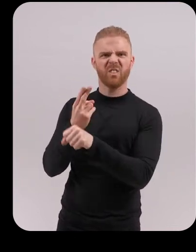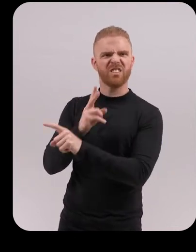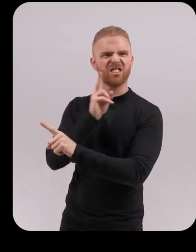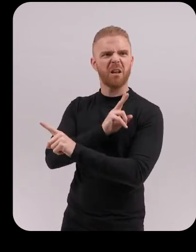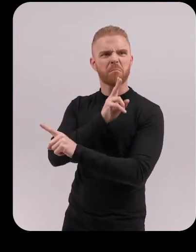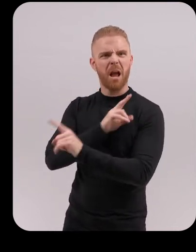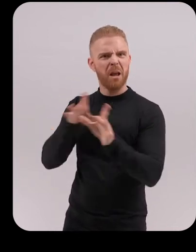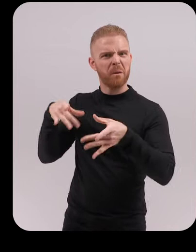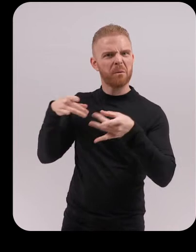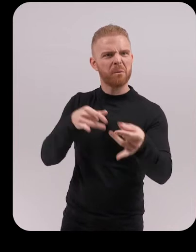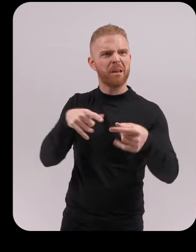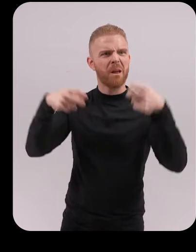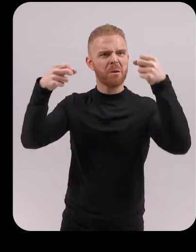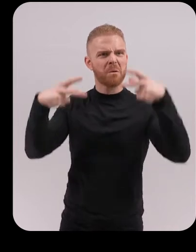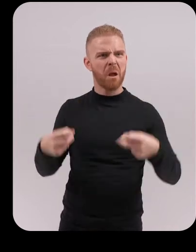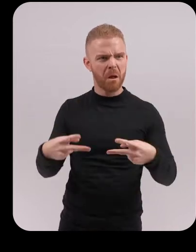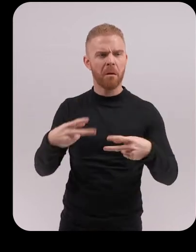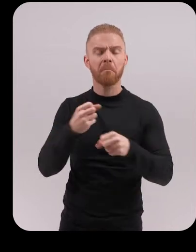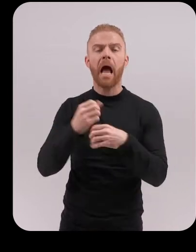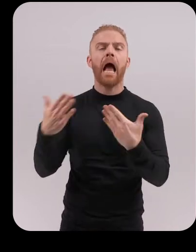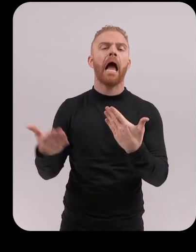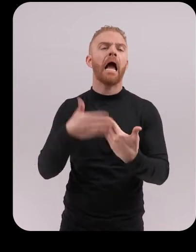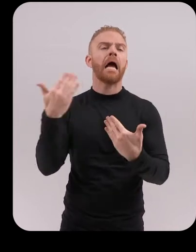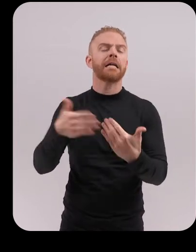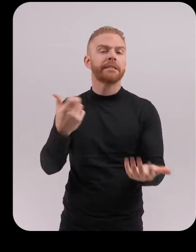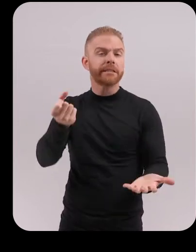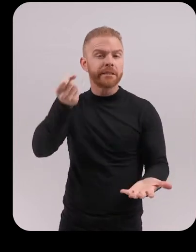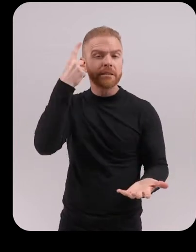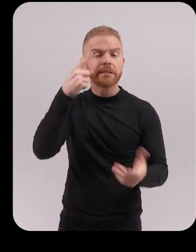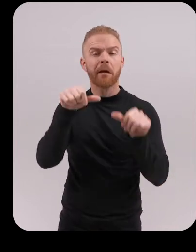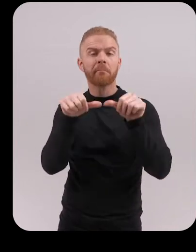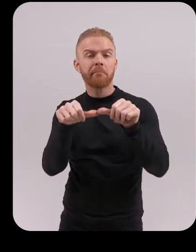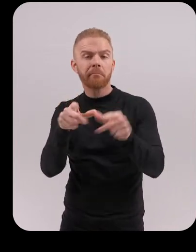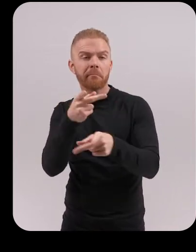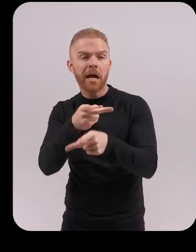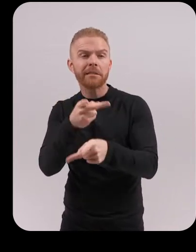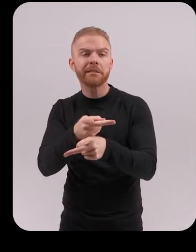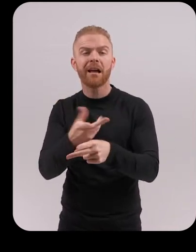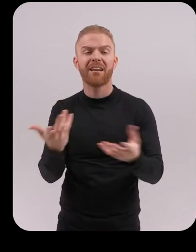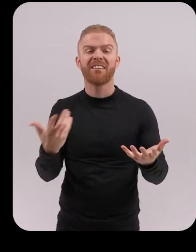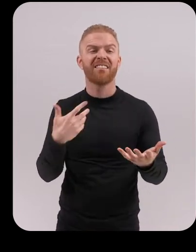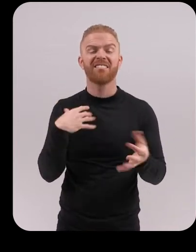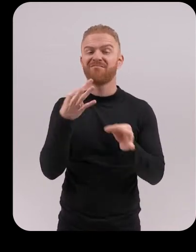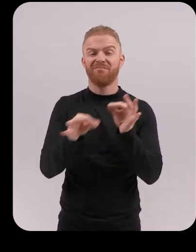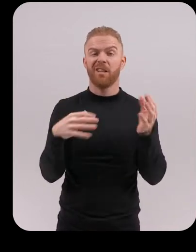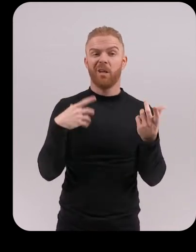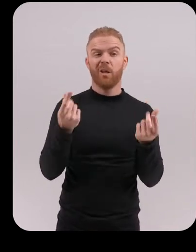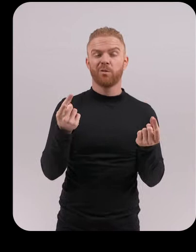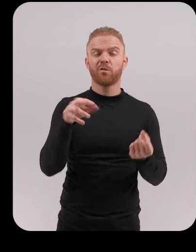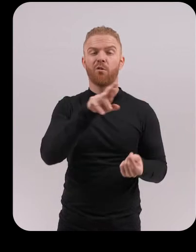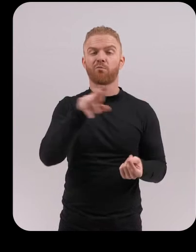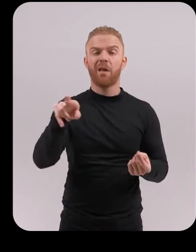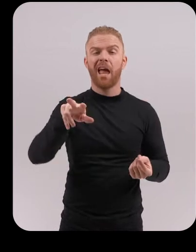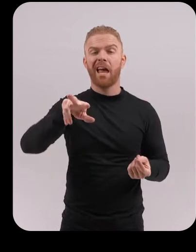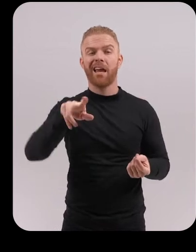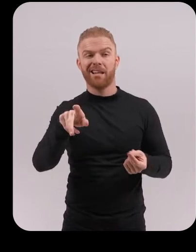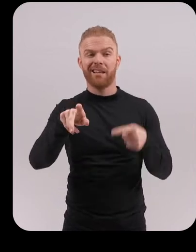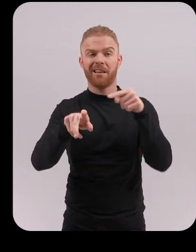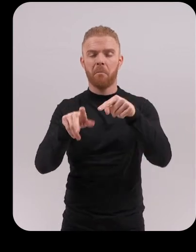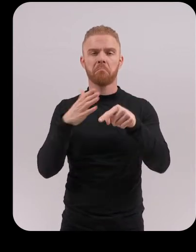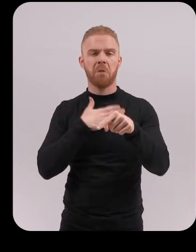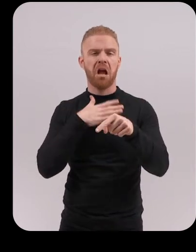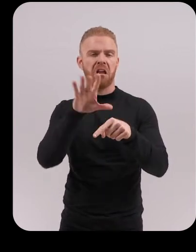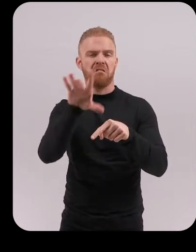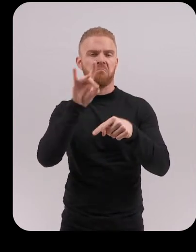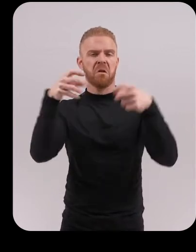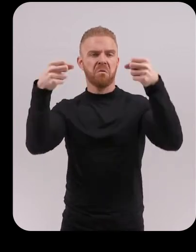to optimize this code so that it's easier to understand and maintain. So all I have to do is right-click on my selected code,